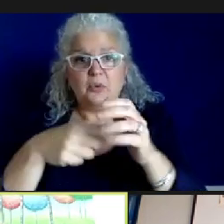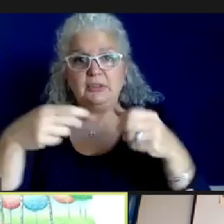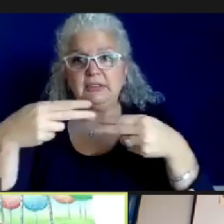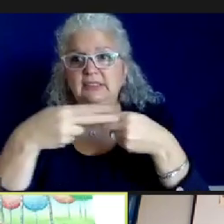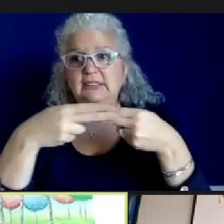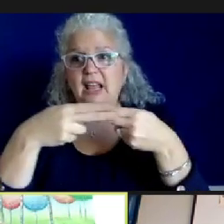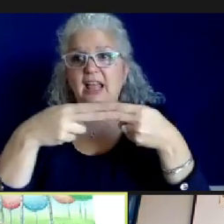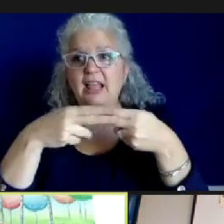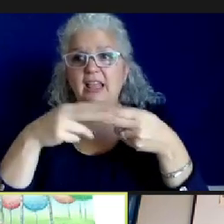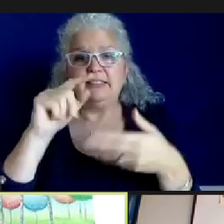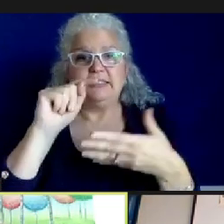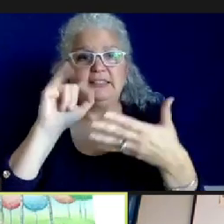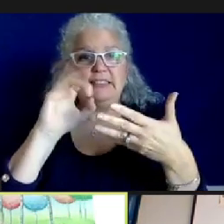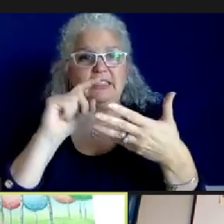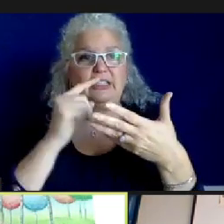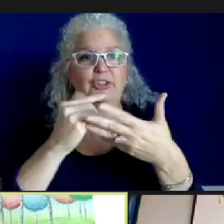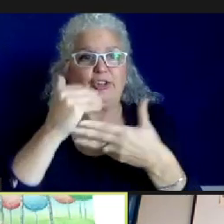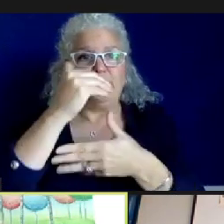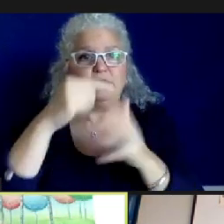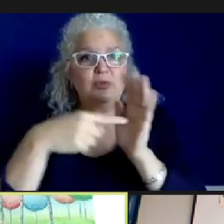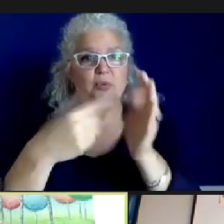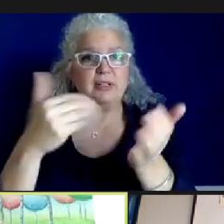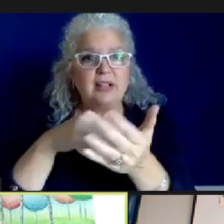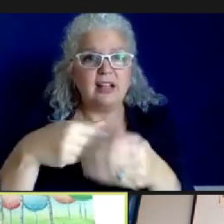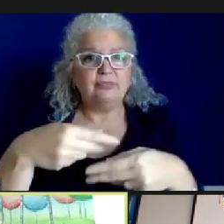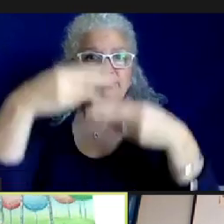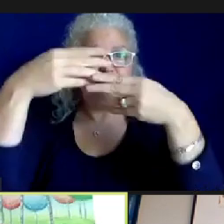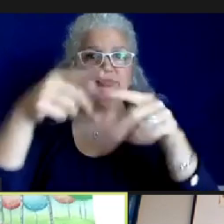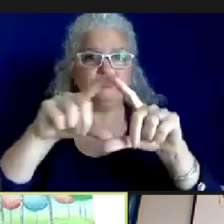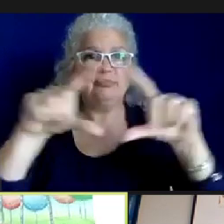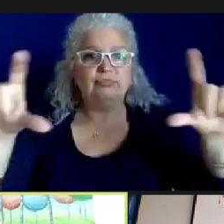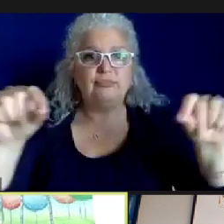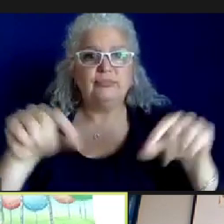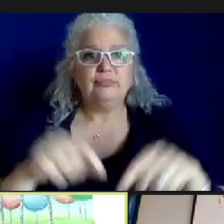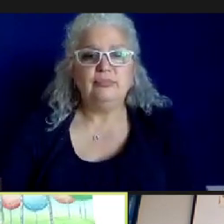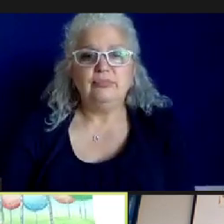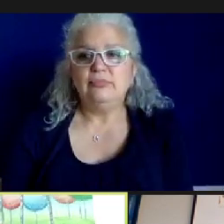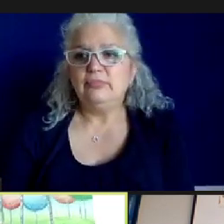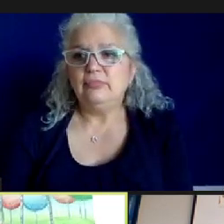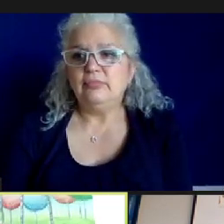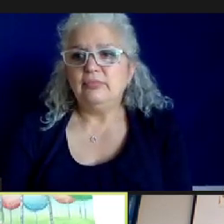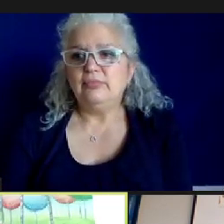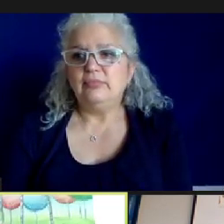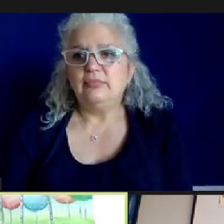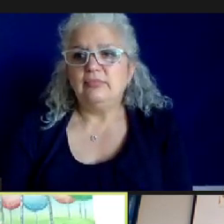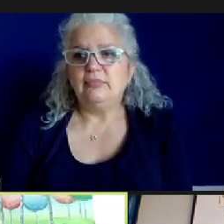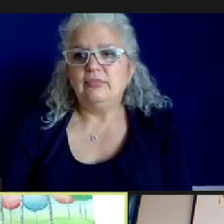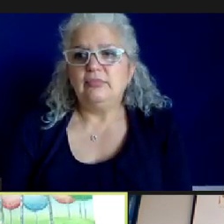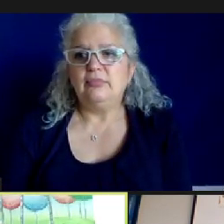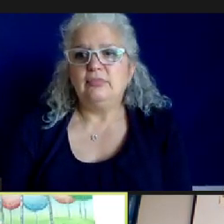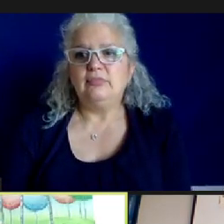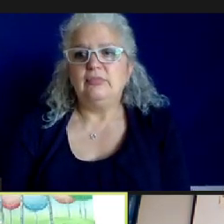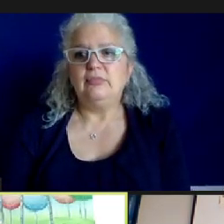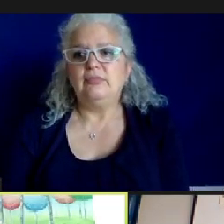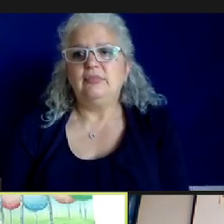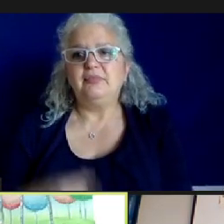can walk through how I navigate those. I can't myself remember every phase, every tier within each